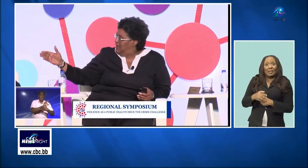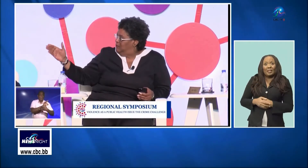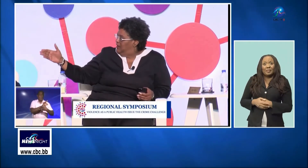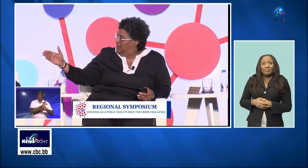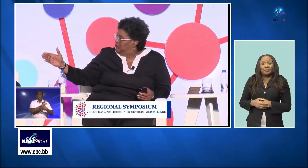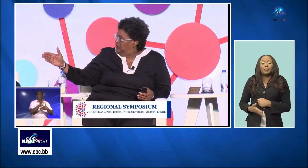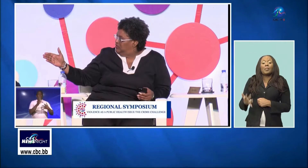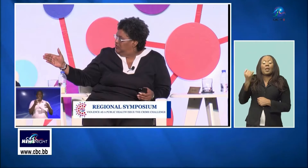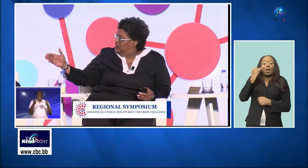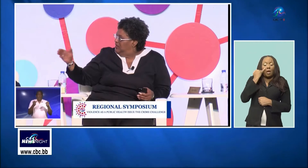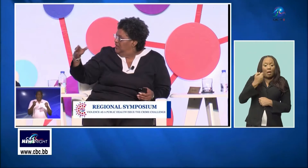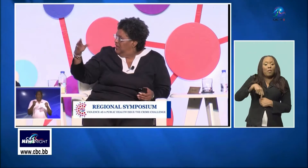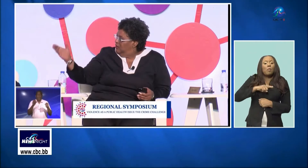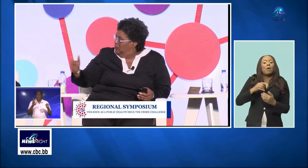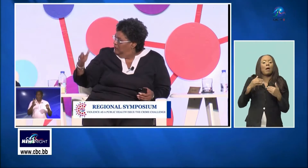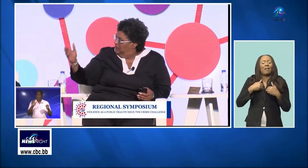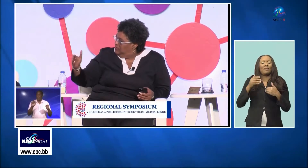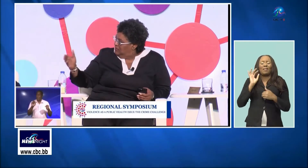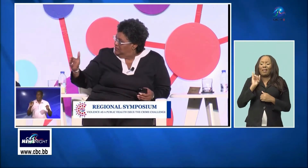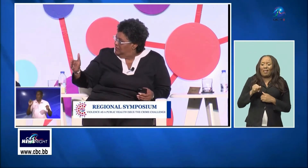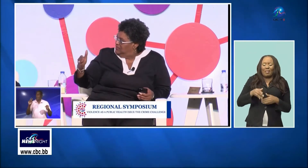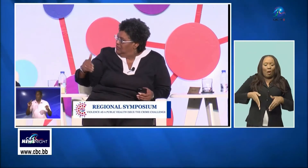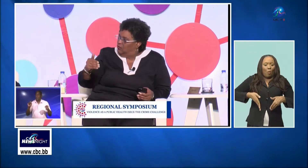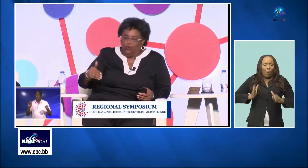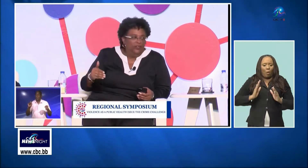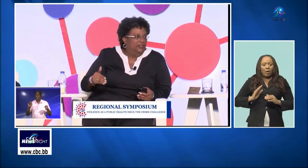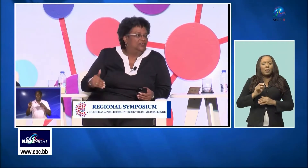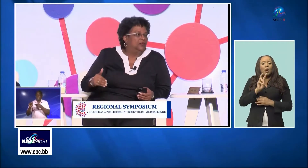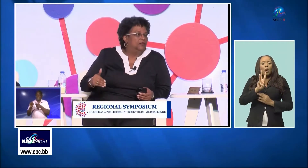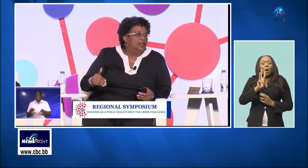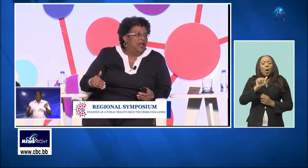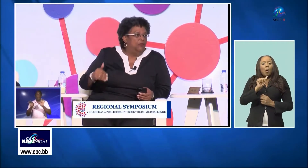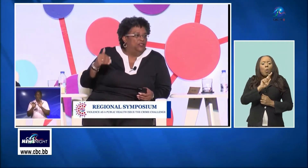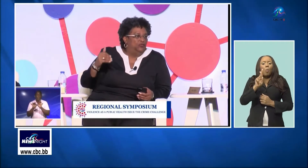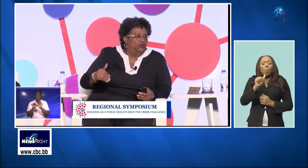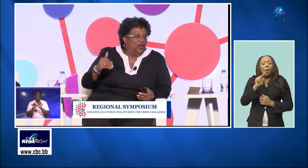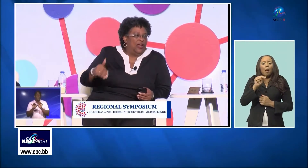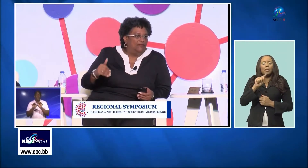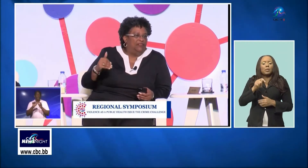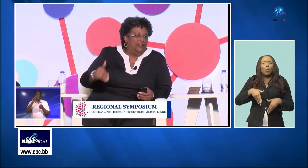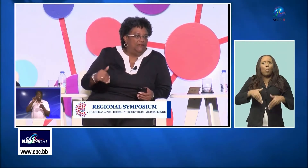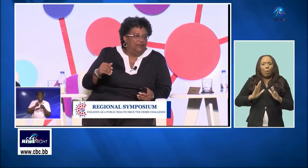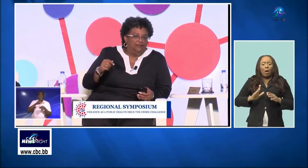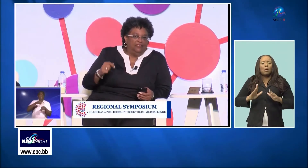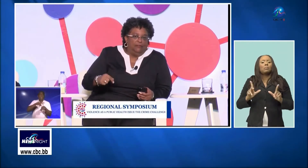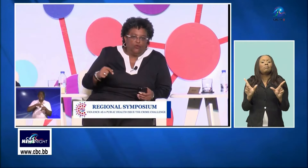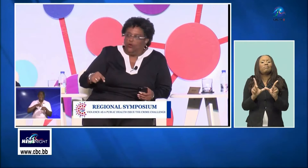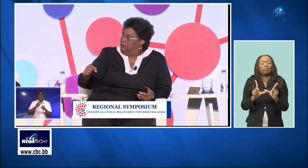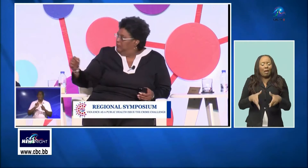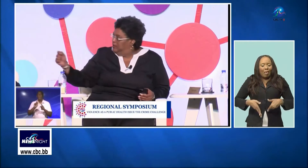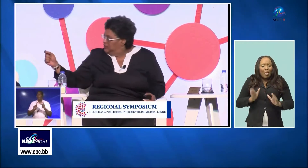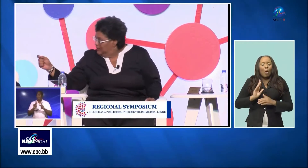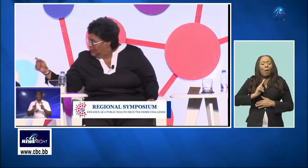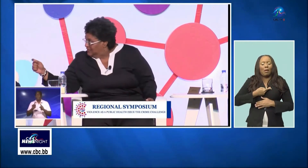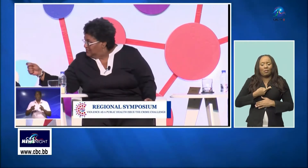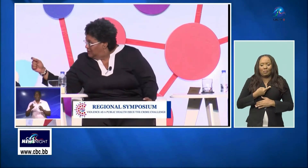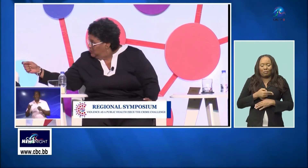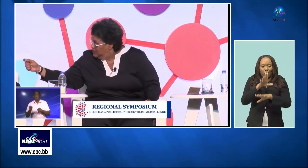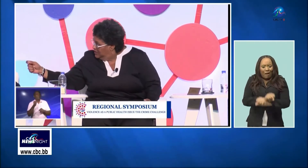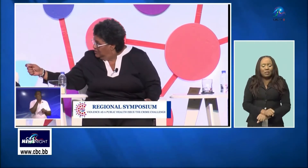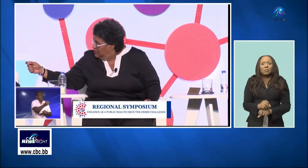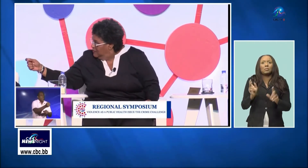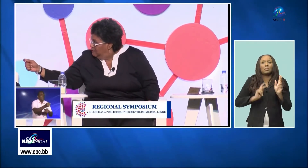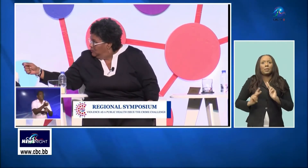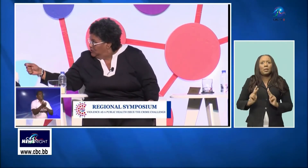length of time on extradition and all of these other things that are holding us up. And we do not have the level of deep cooperation that, as I